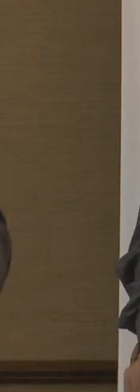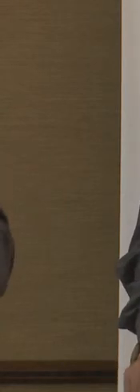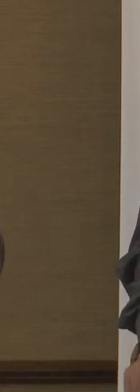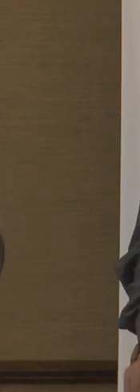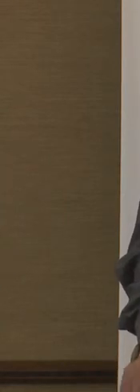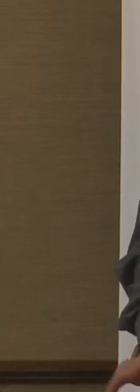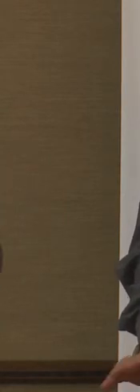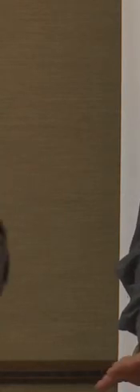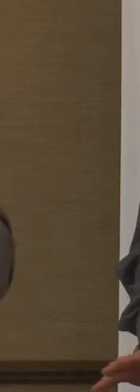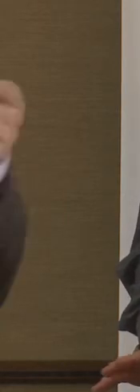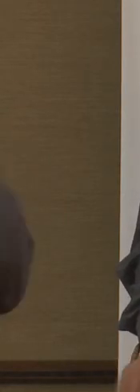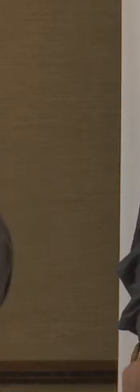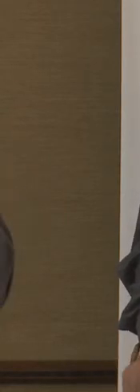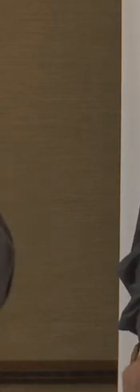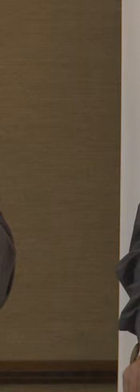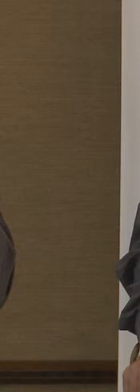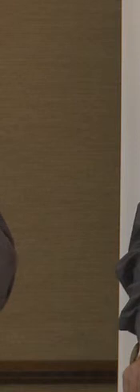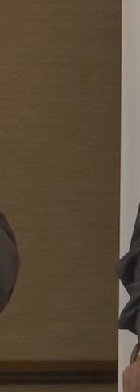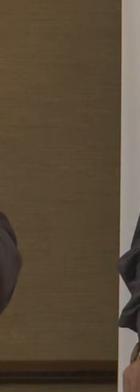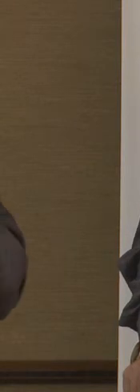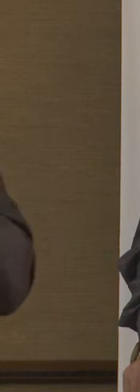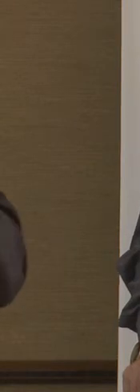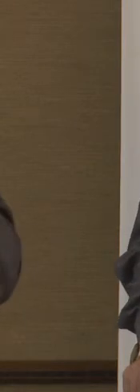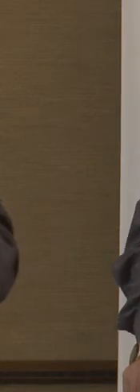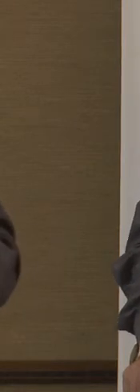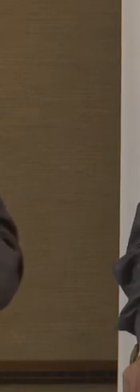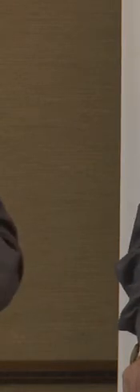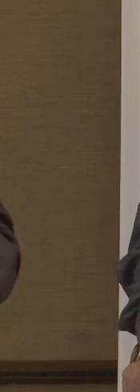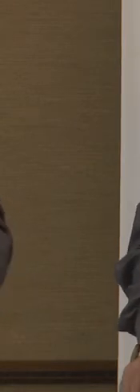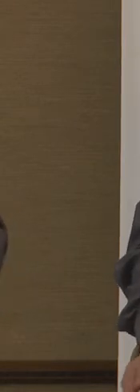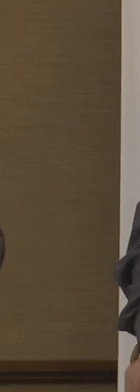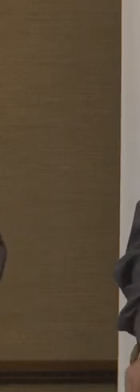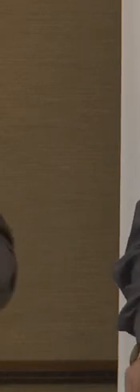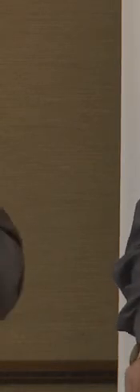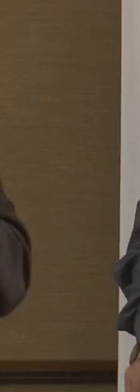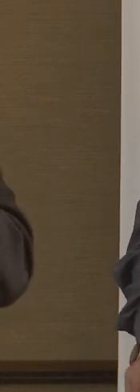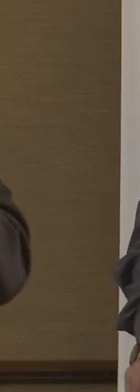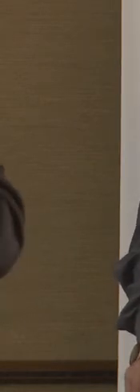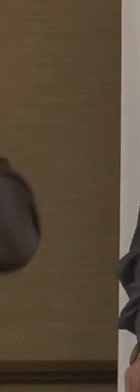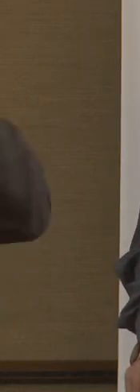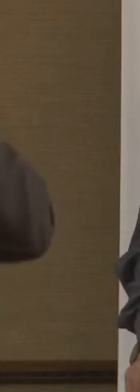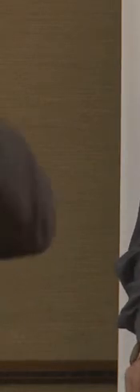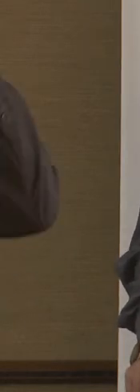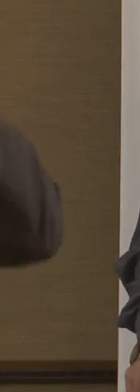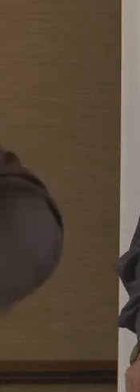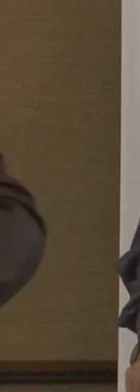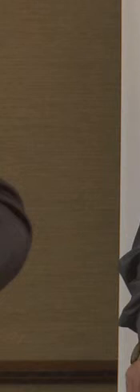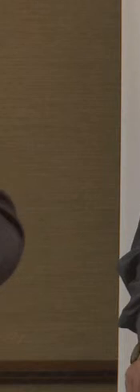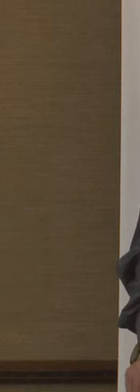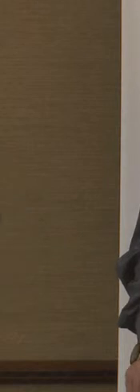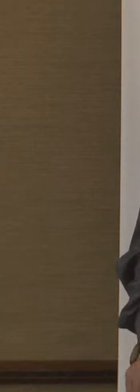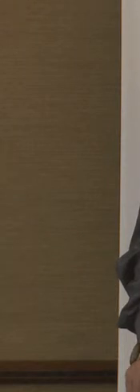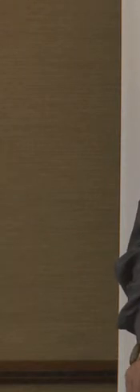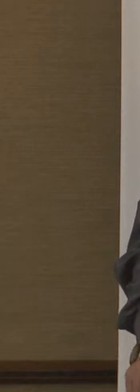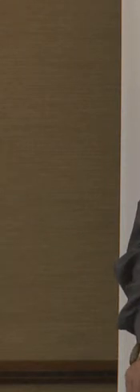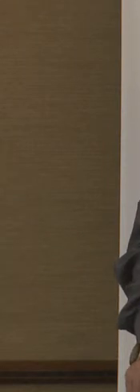couple of final comments, I can put in a plug wearing one of my other hats as chair of the Irish Evaluation Network for the important role of